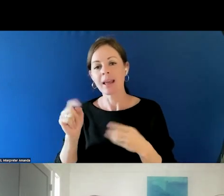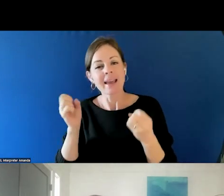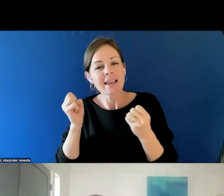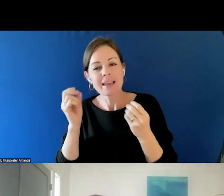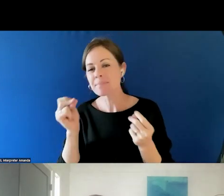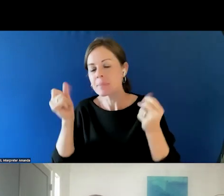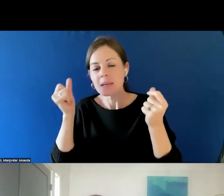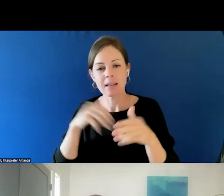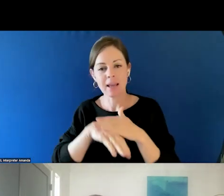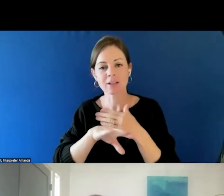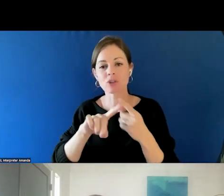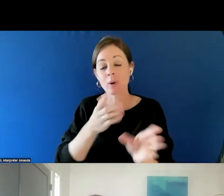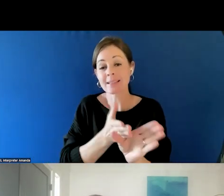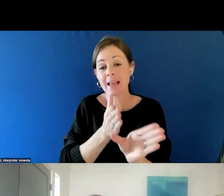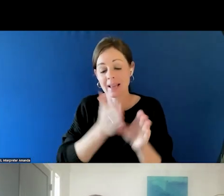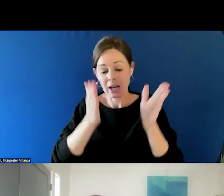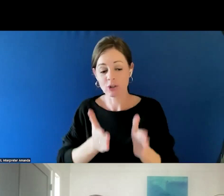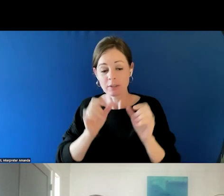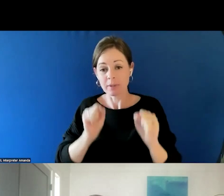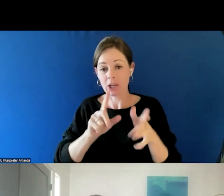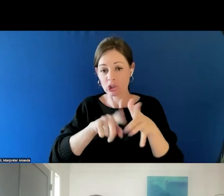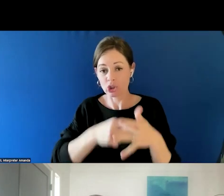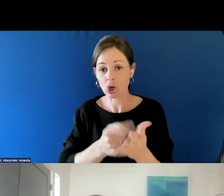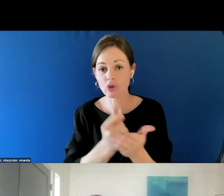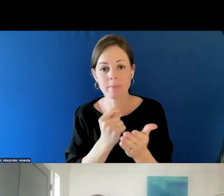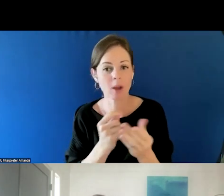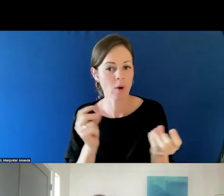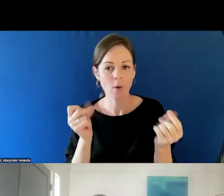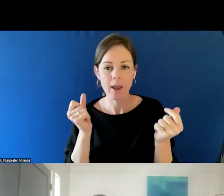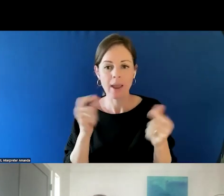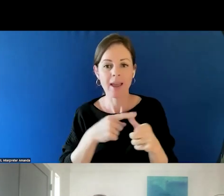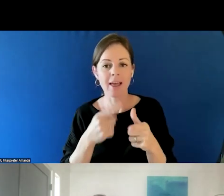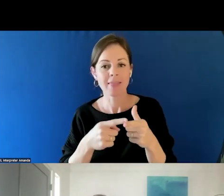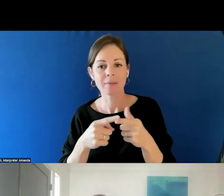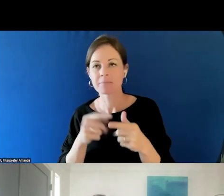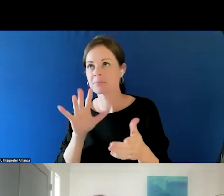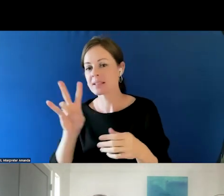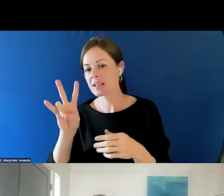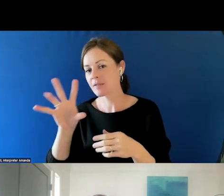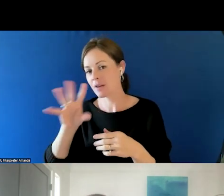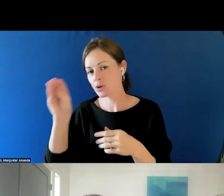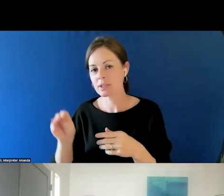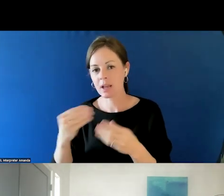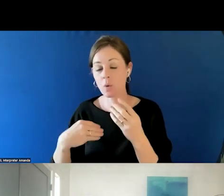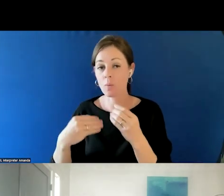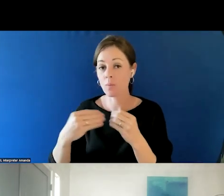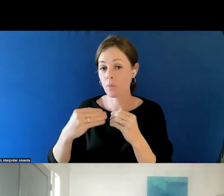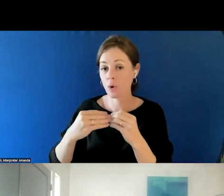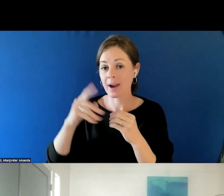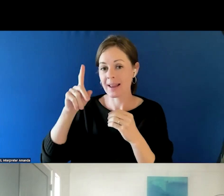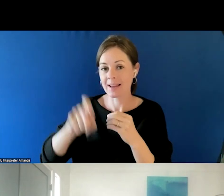psychiatrist, that we could actually get them started under treatment and end up 75% or higher of those folks end up needing